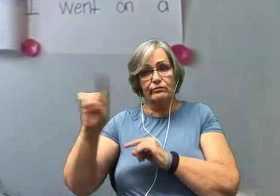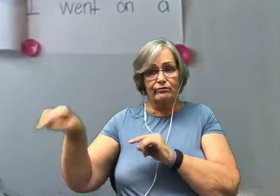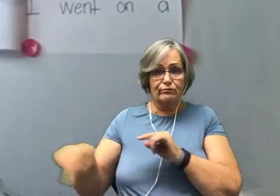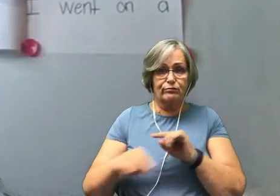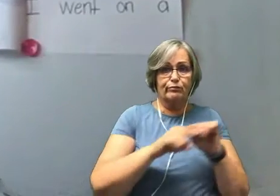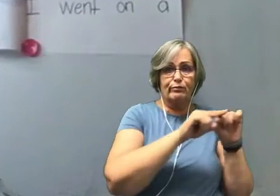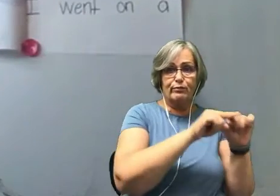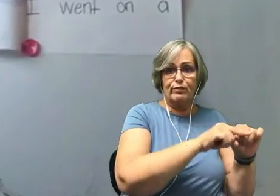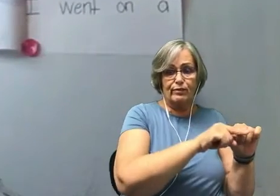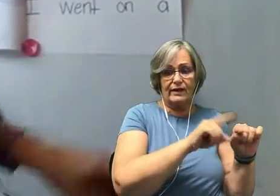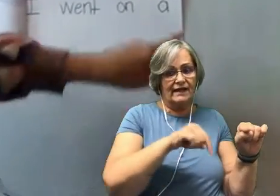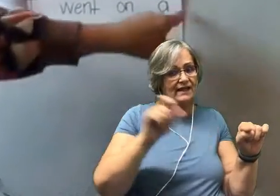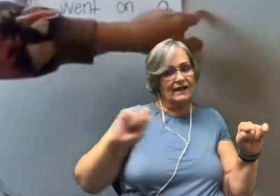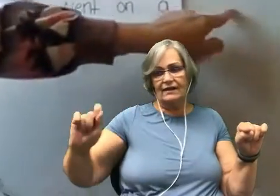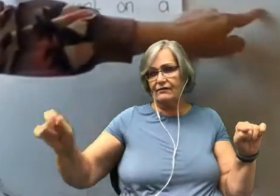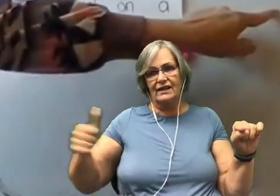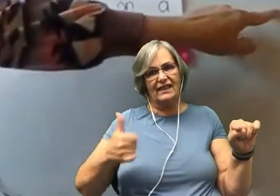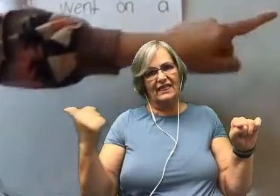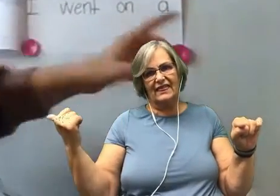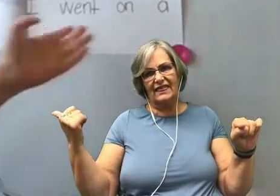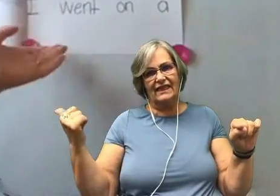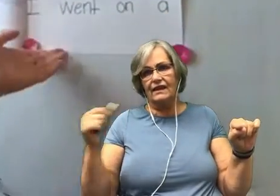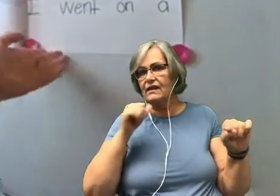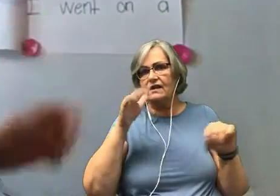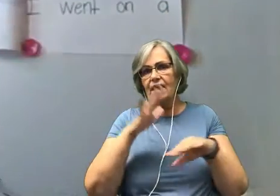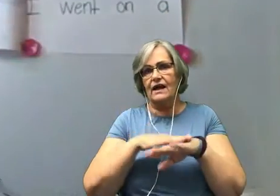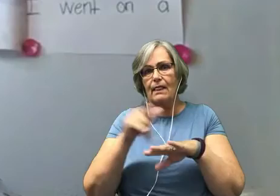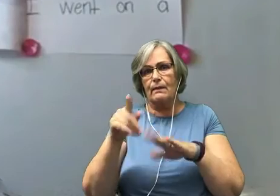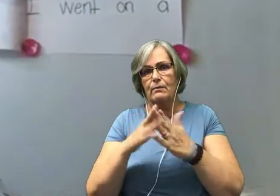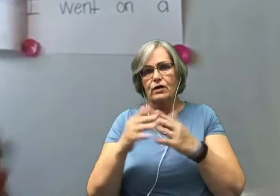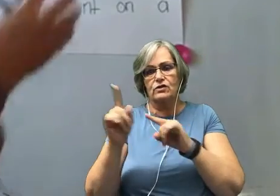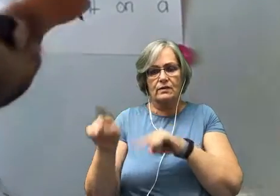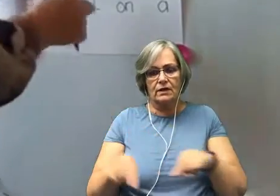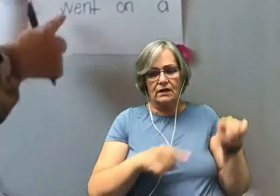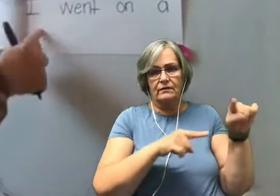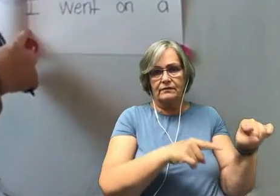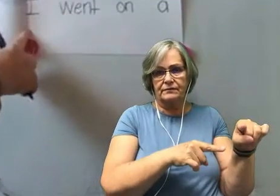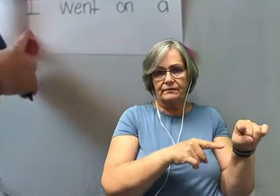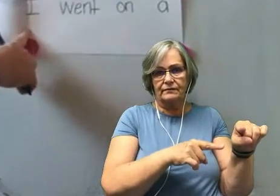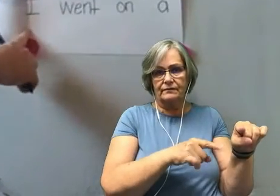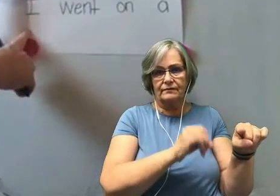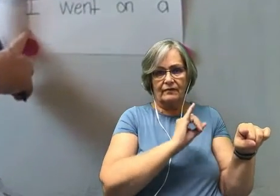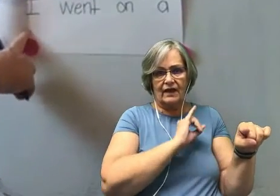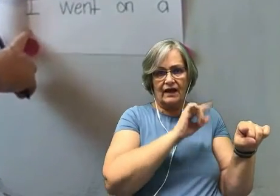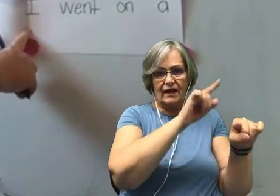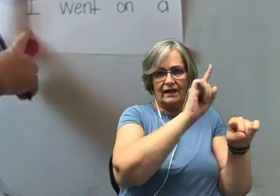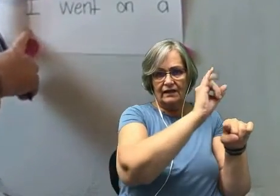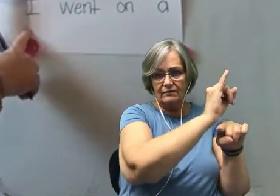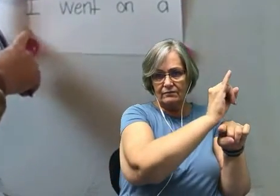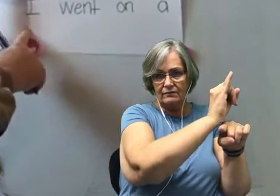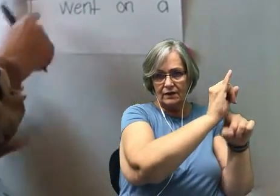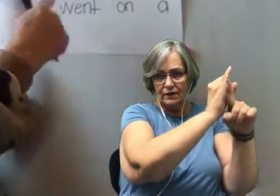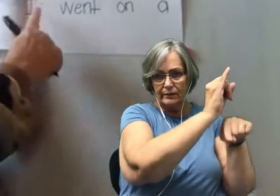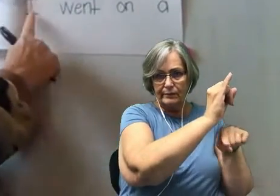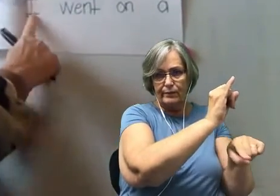do? Well, I can't really write over here or the words won't be in my book. So I'm going to drop down and come under that very first